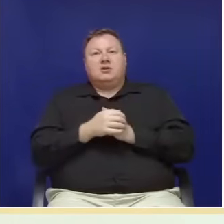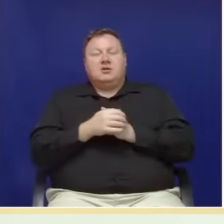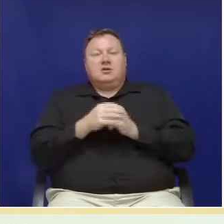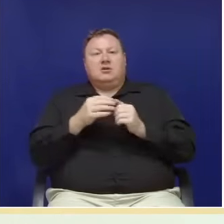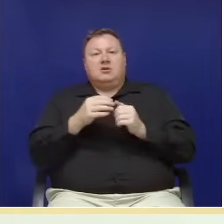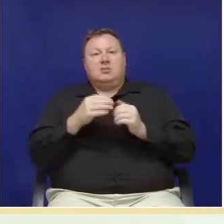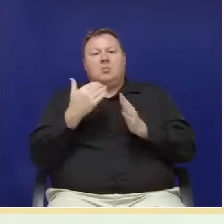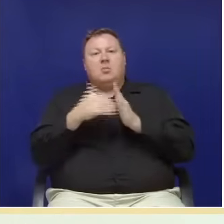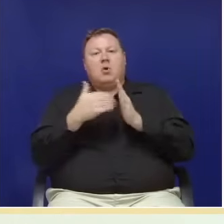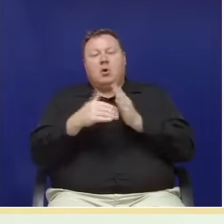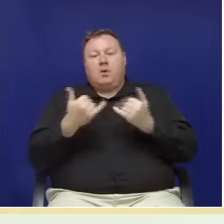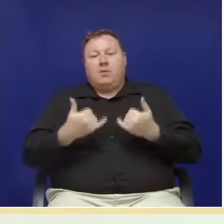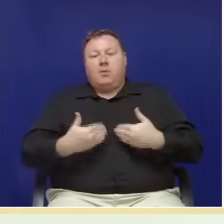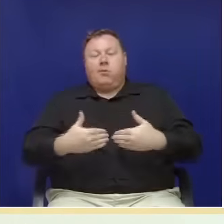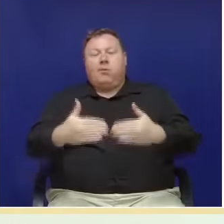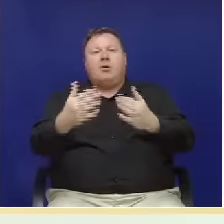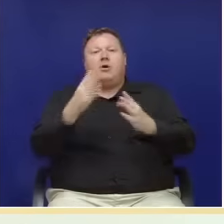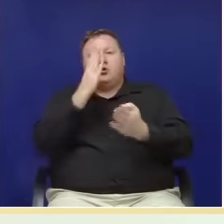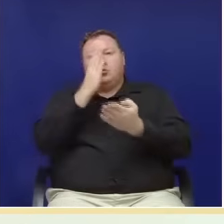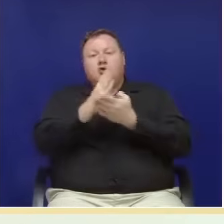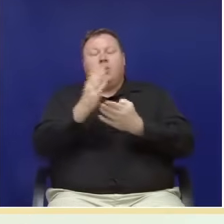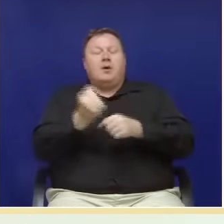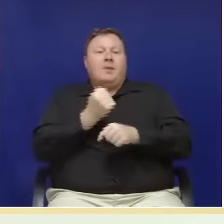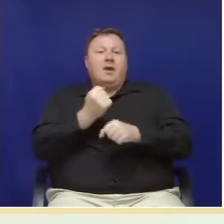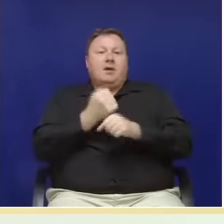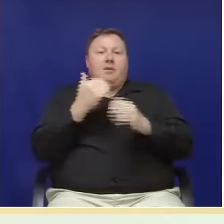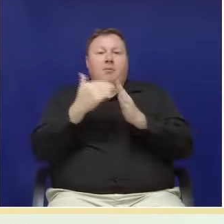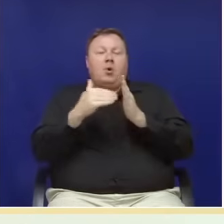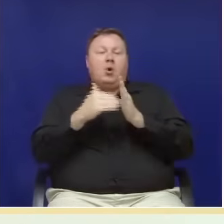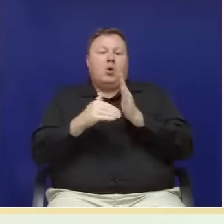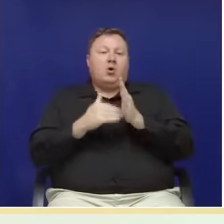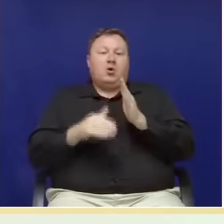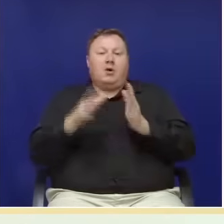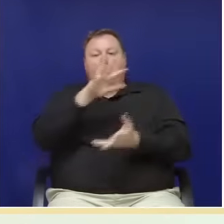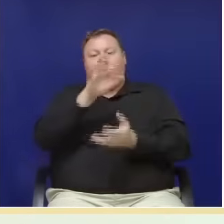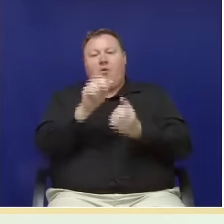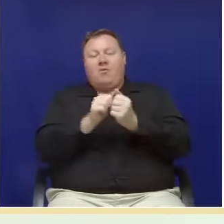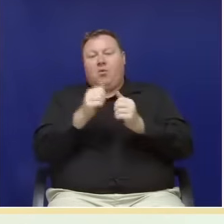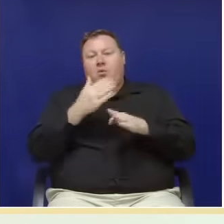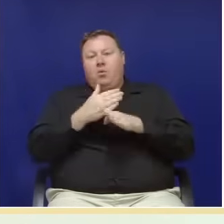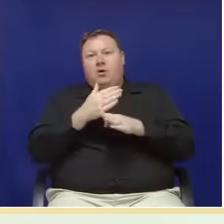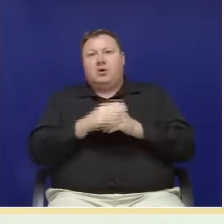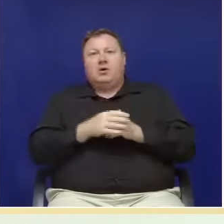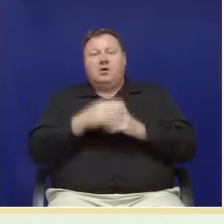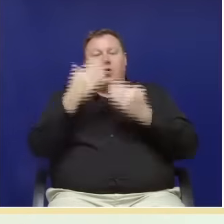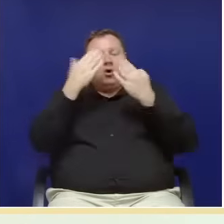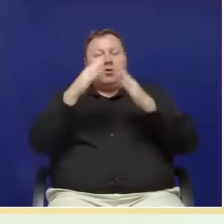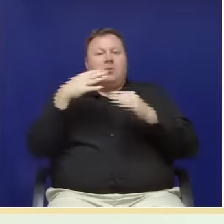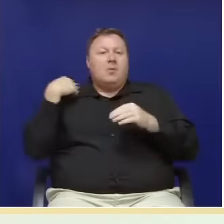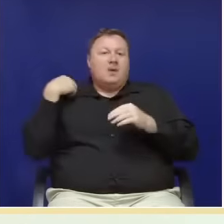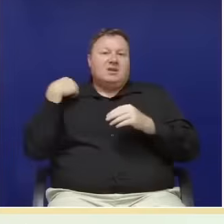to ensure that the program runs smoothly overall? The Honourable Minister.